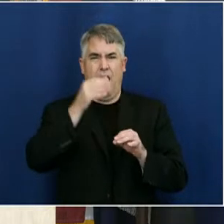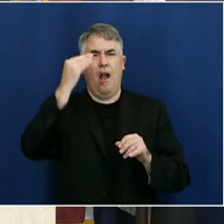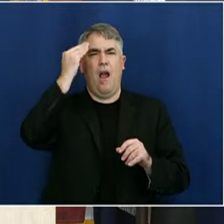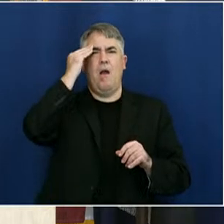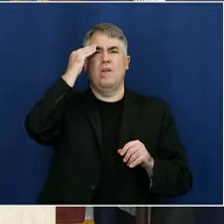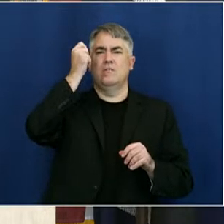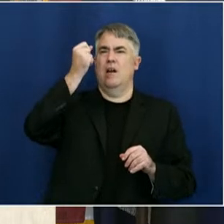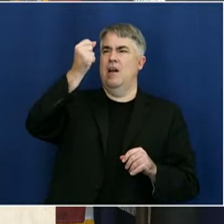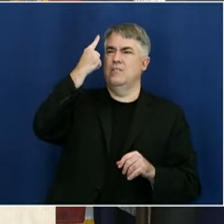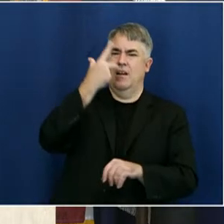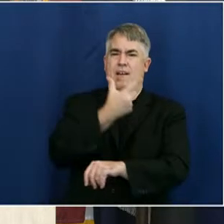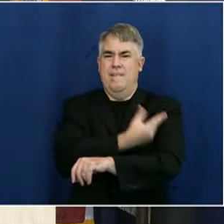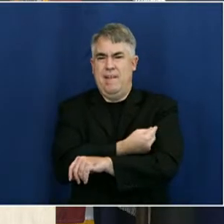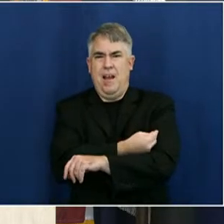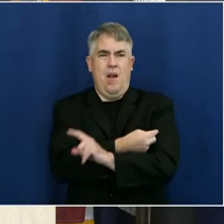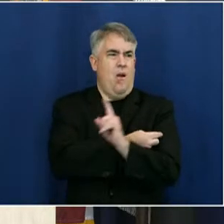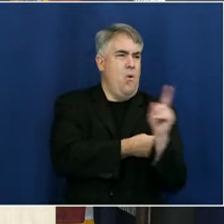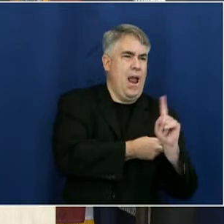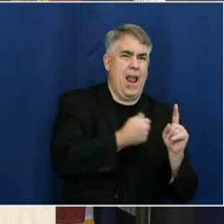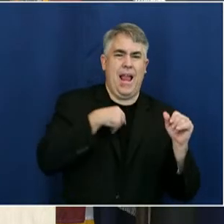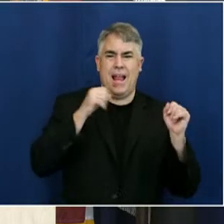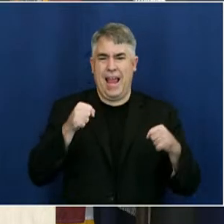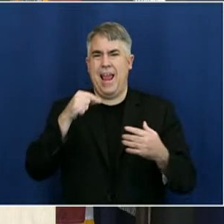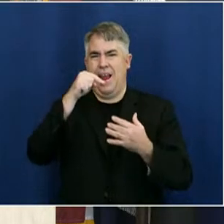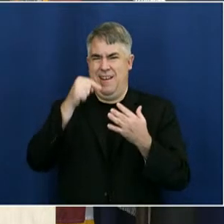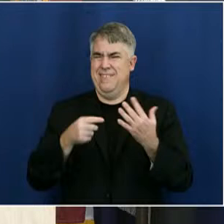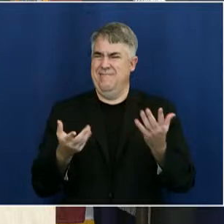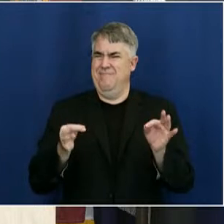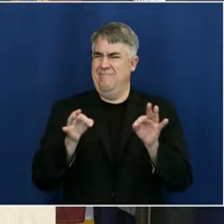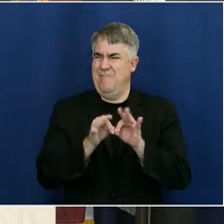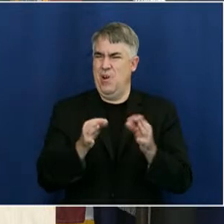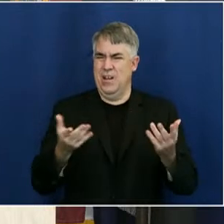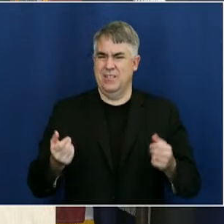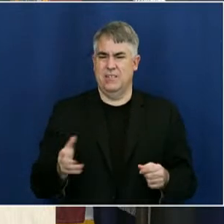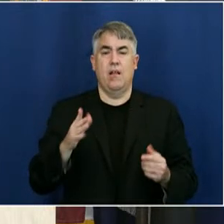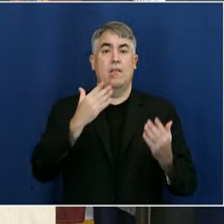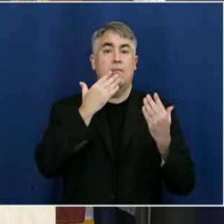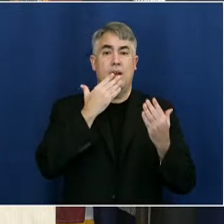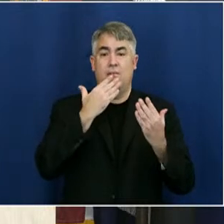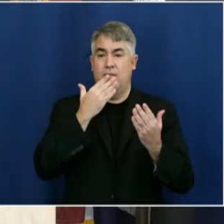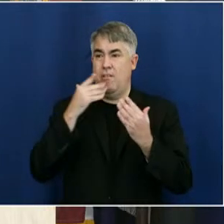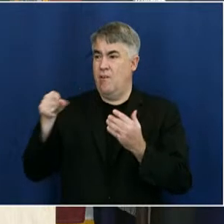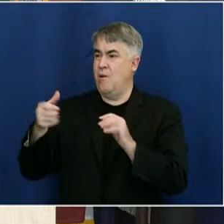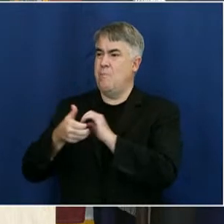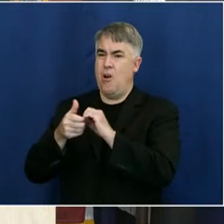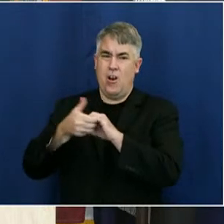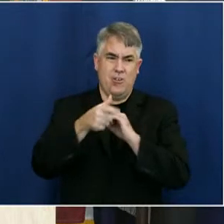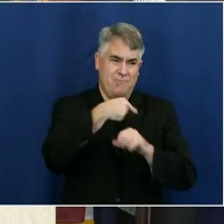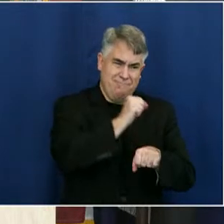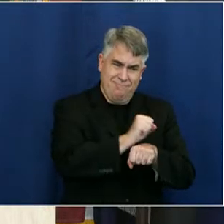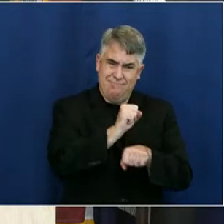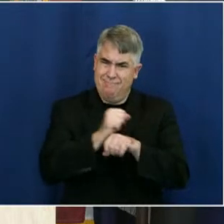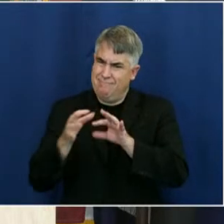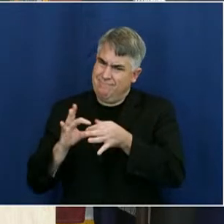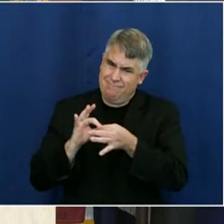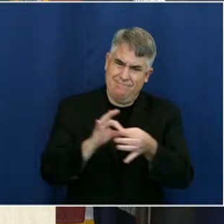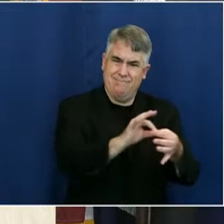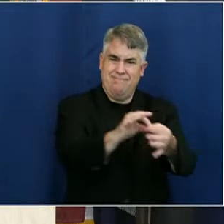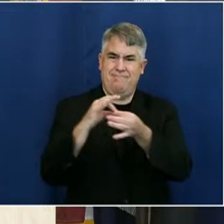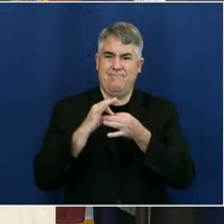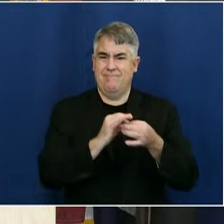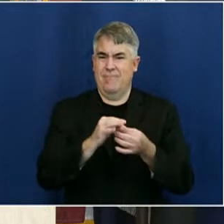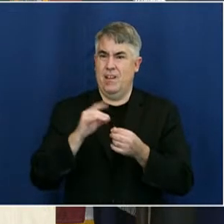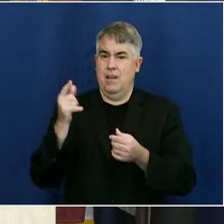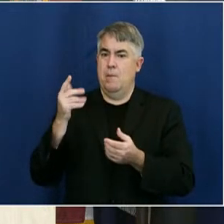vaccine. So we're grateful to our corporate partners, and in addition to that, all of our public assistance programs are going to also have